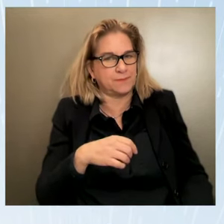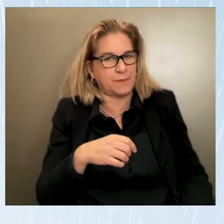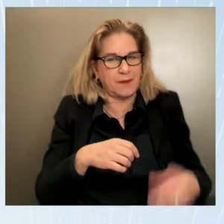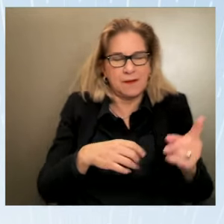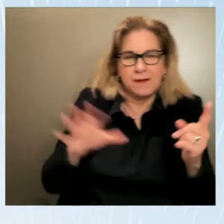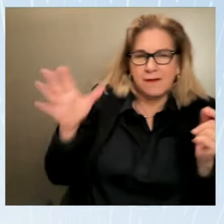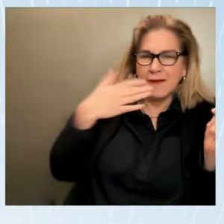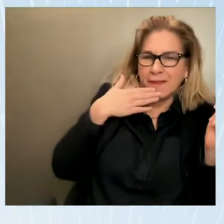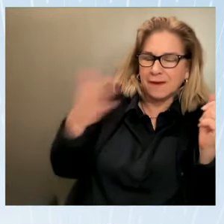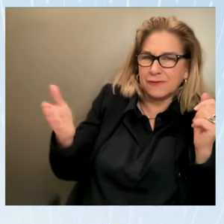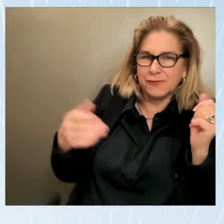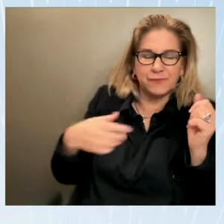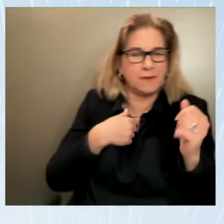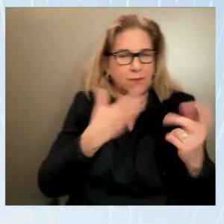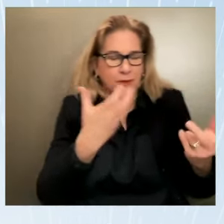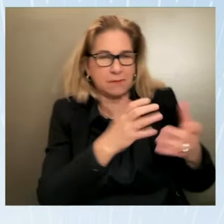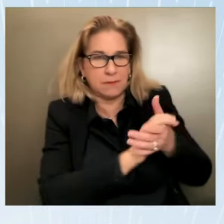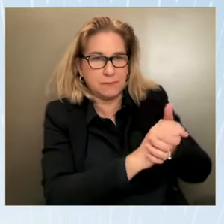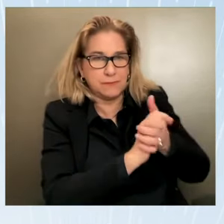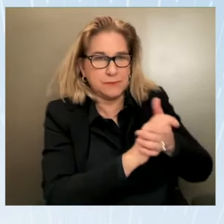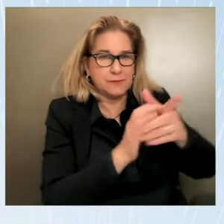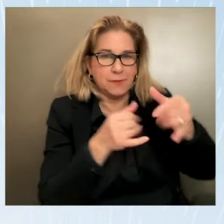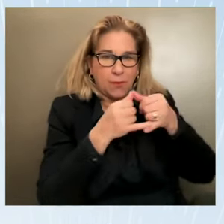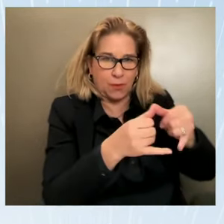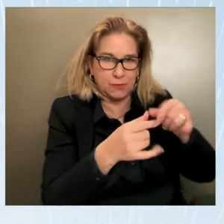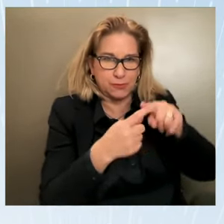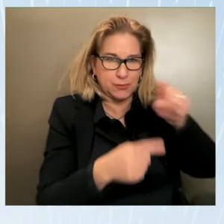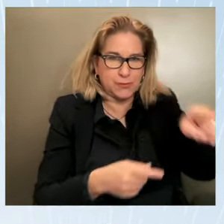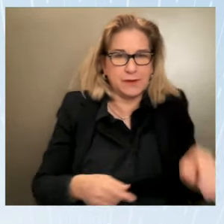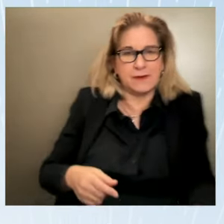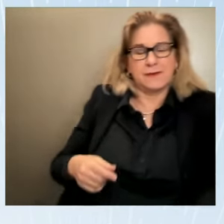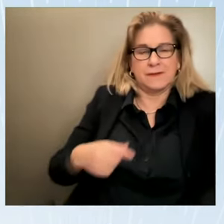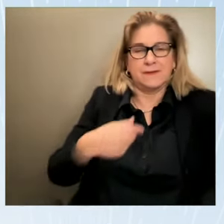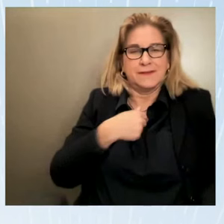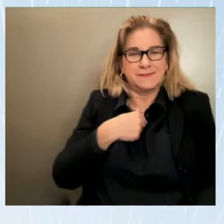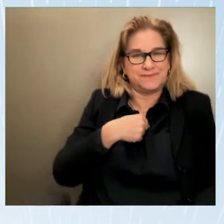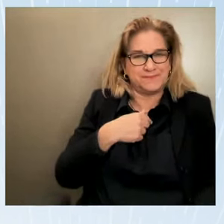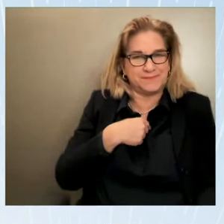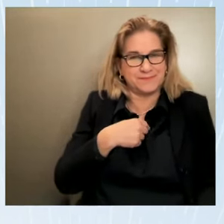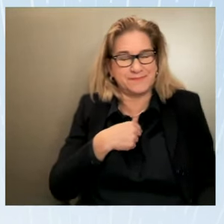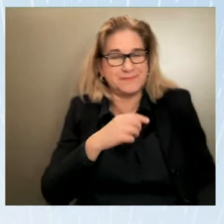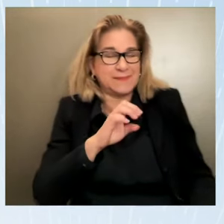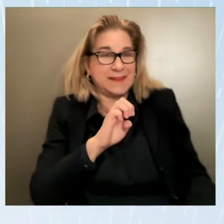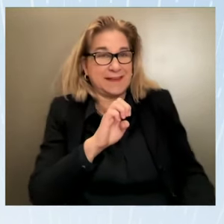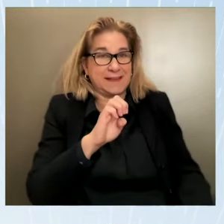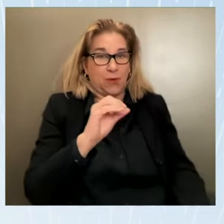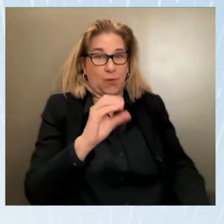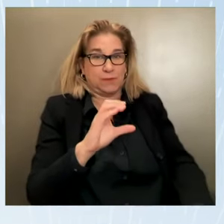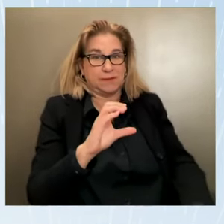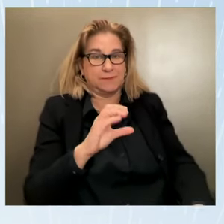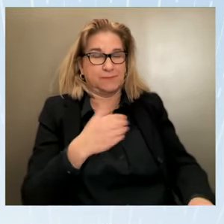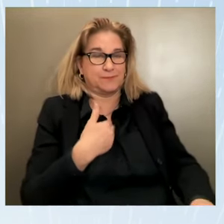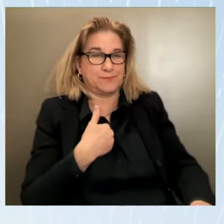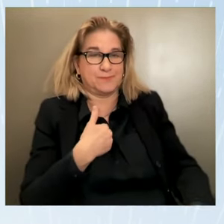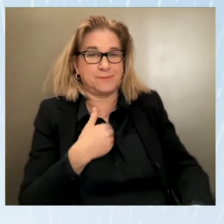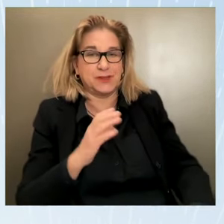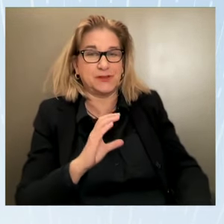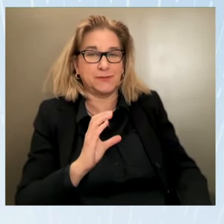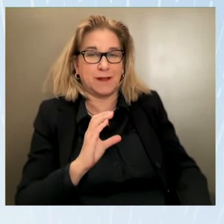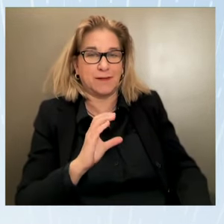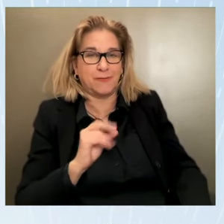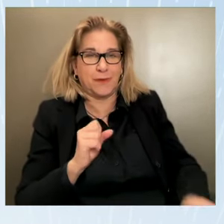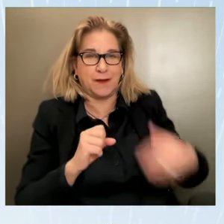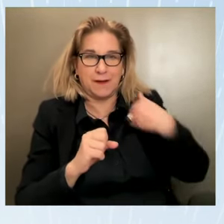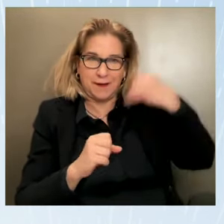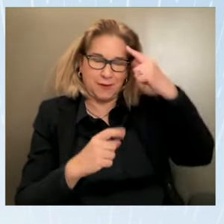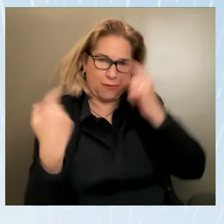the EEOC has really had the benefit of the excellent work of the CDM for many years, and so thank you for that. Truly well-deserved